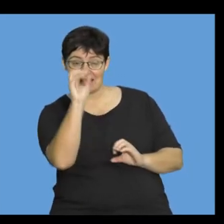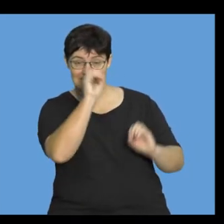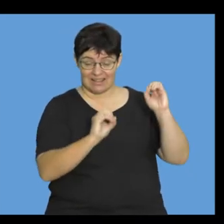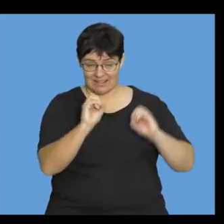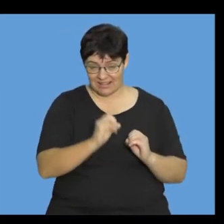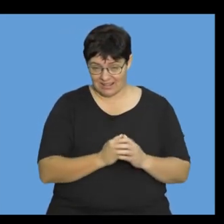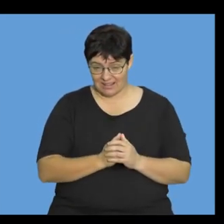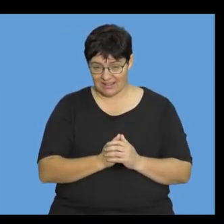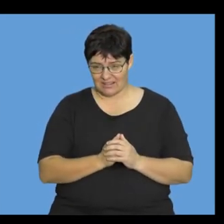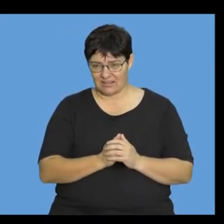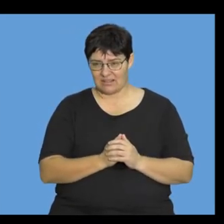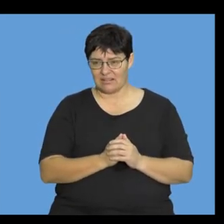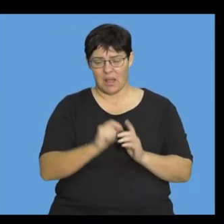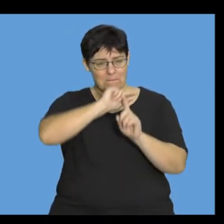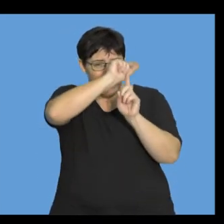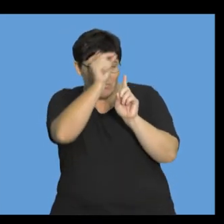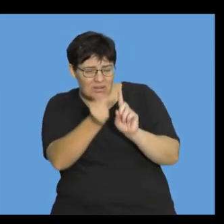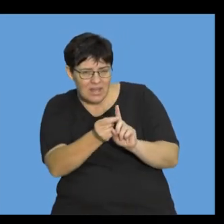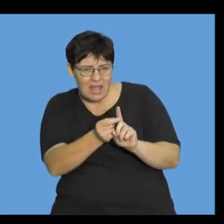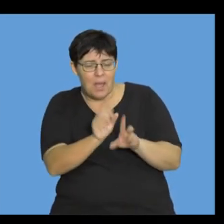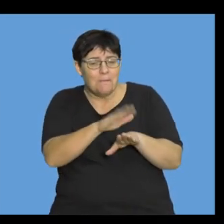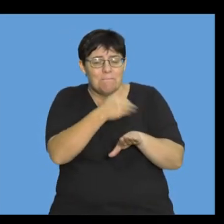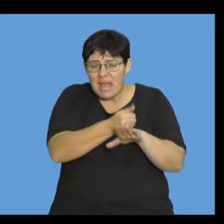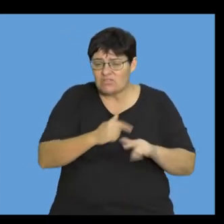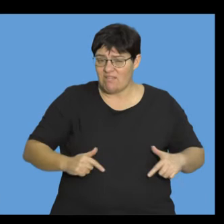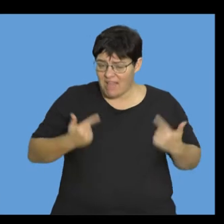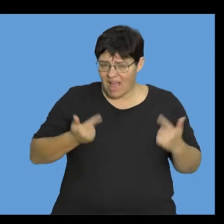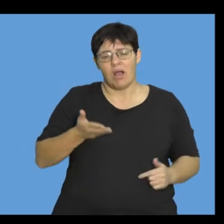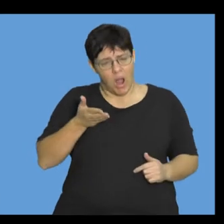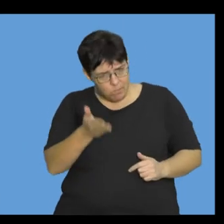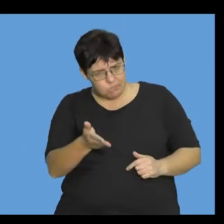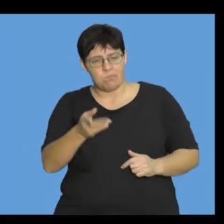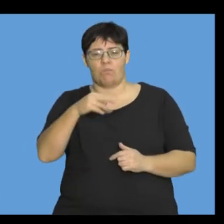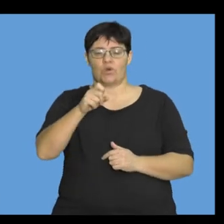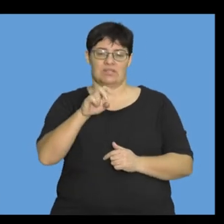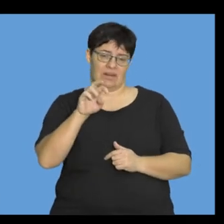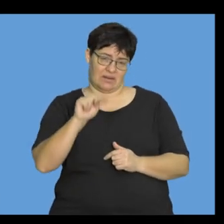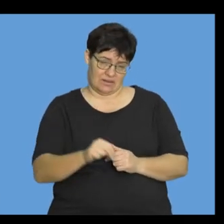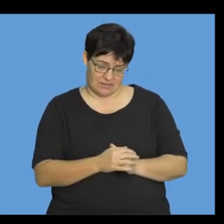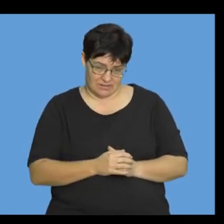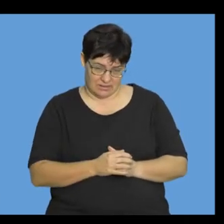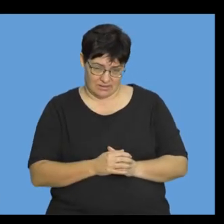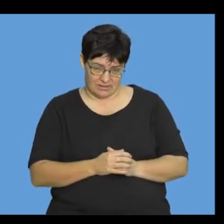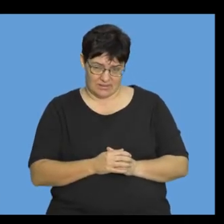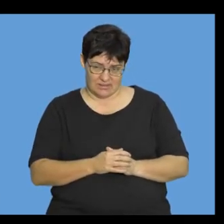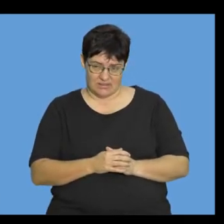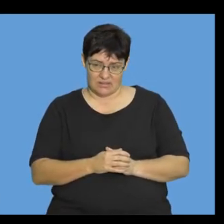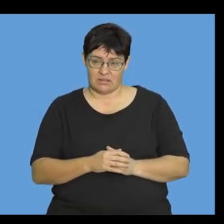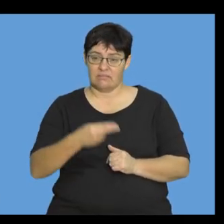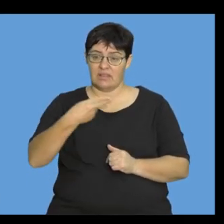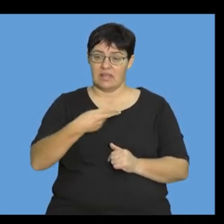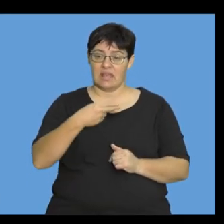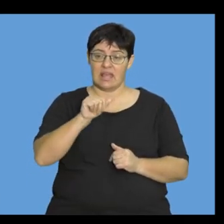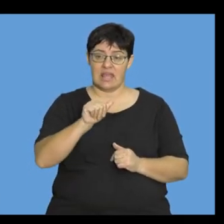look at the cell, right, the cell membrane, the basis of all life, has got proteins in it. Okay, as I told you